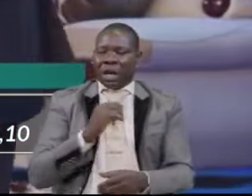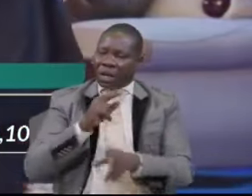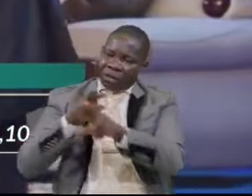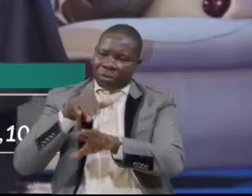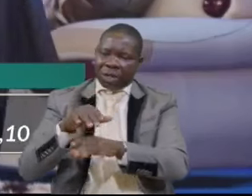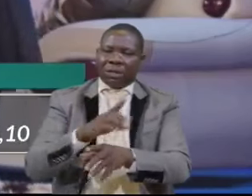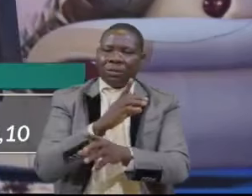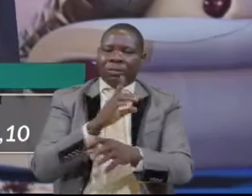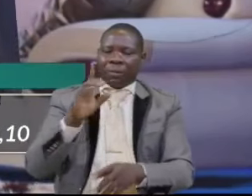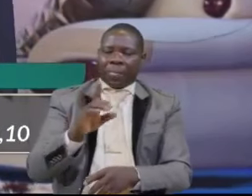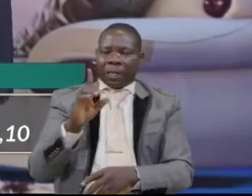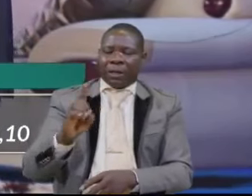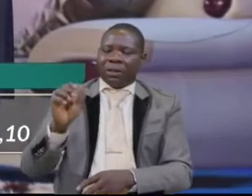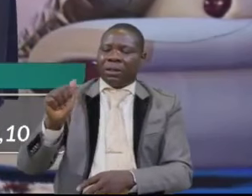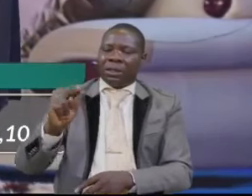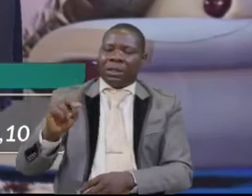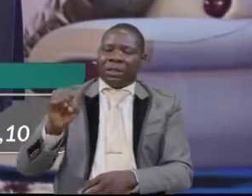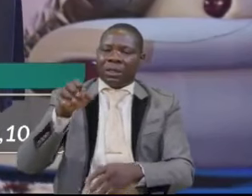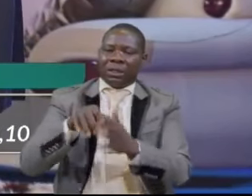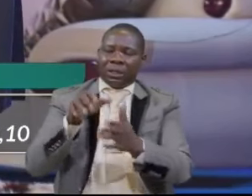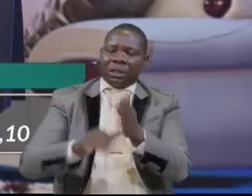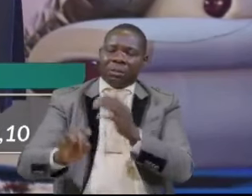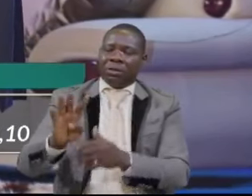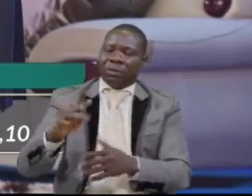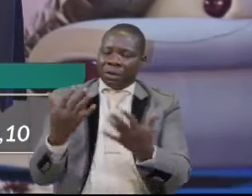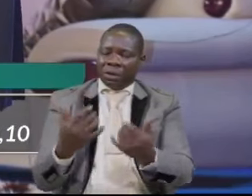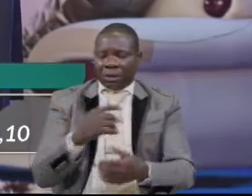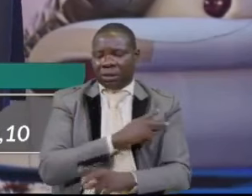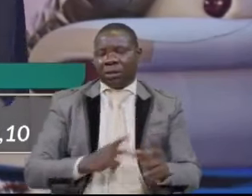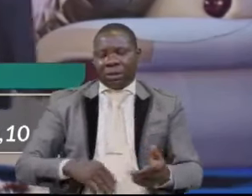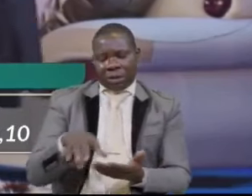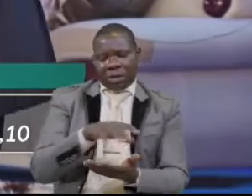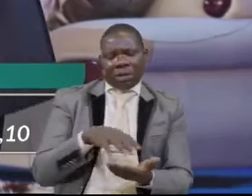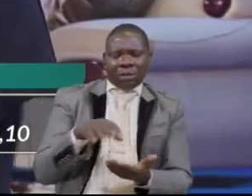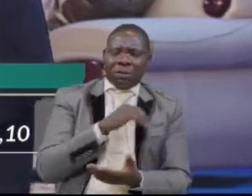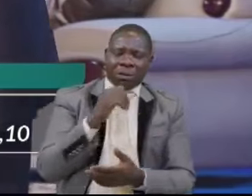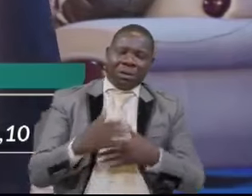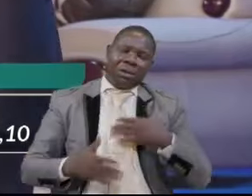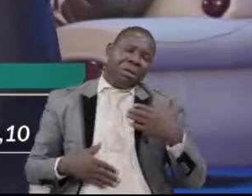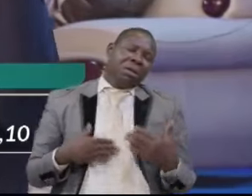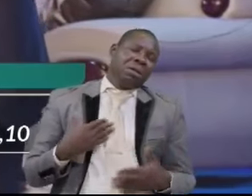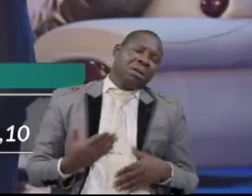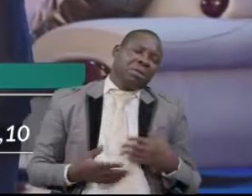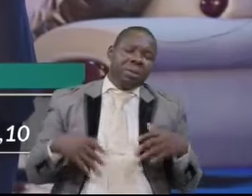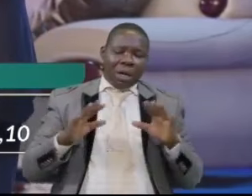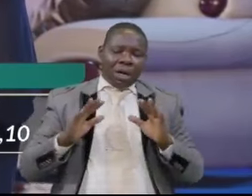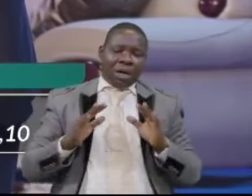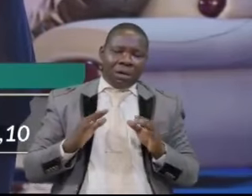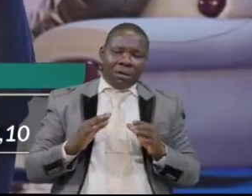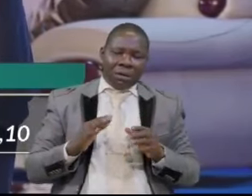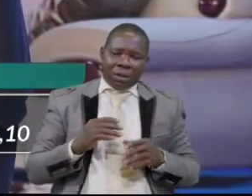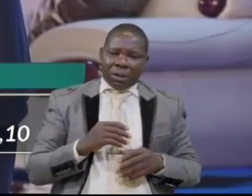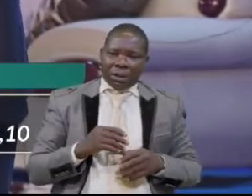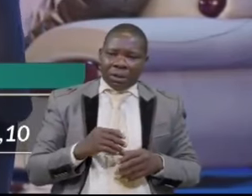4, and now the king is confused, and the king is unhappy, and the king is fearful. He's looking for an